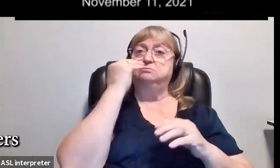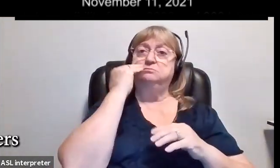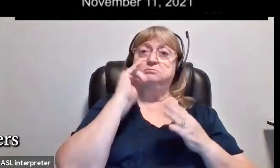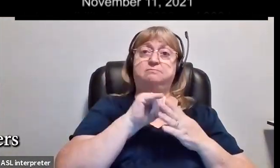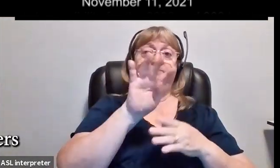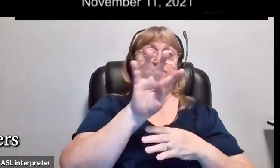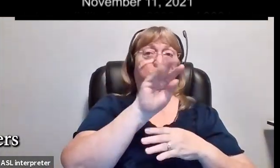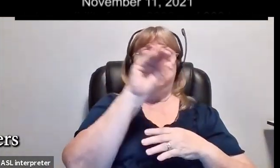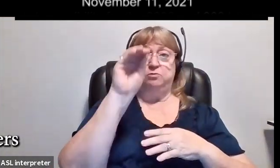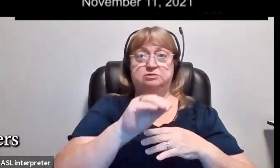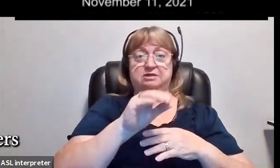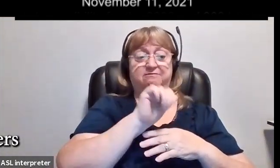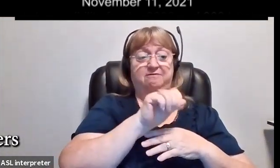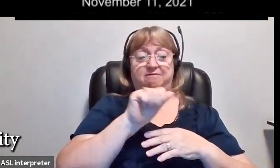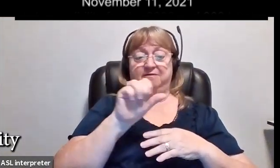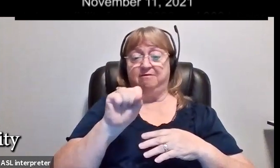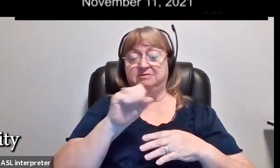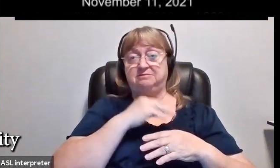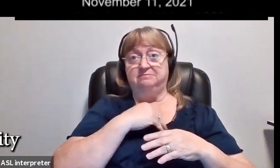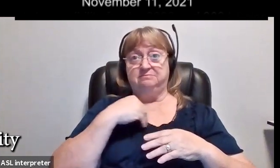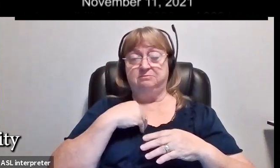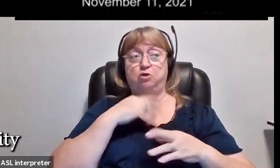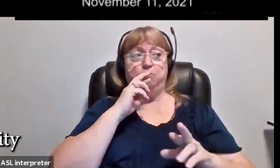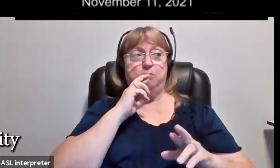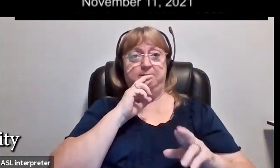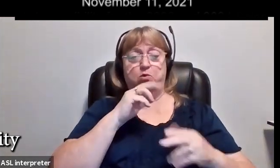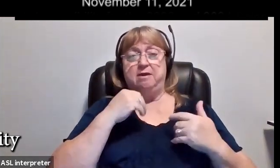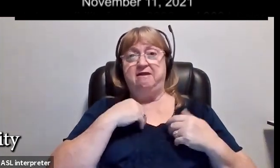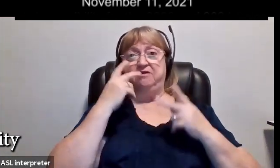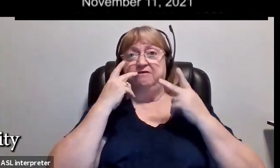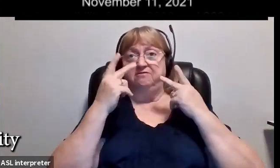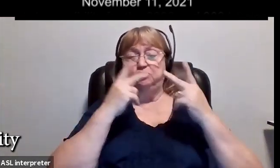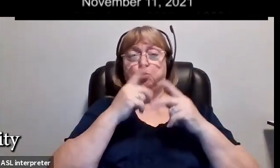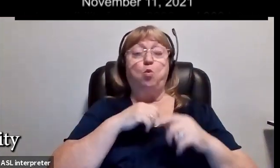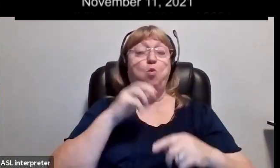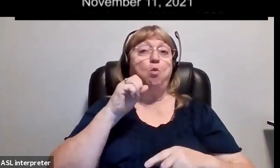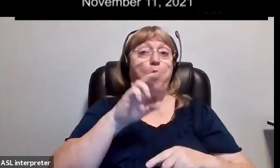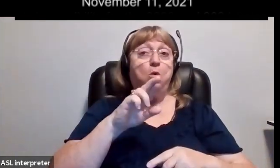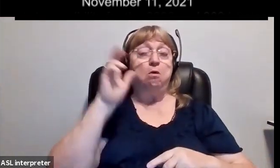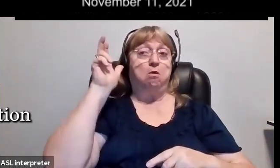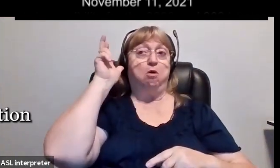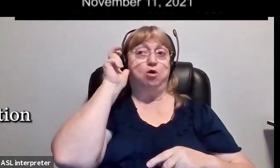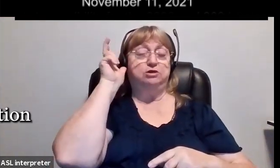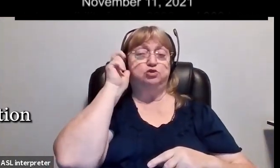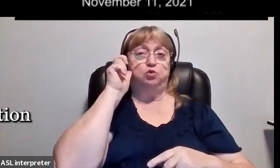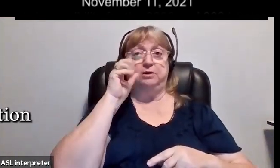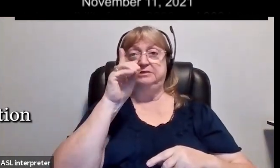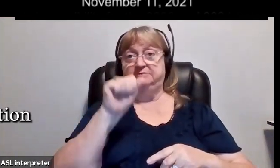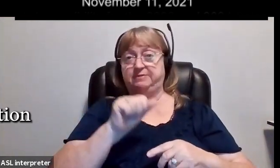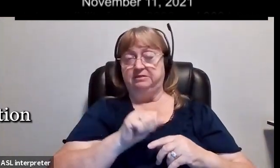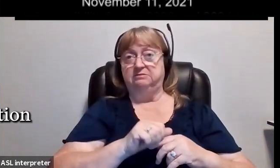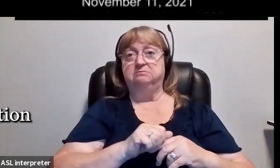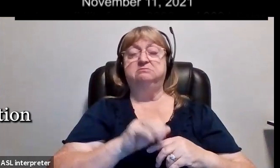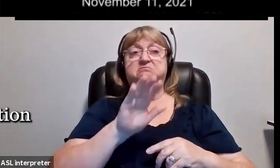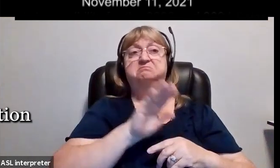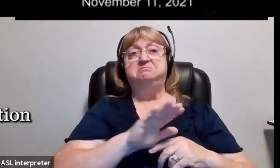4% of AAS members report to having a visual or auditory disability. And an estimated